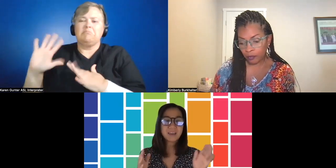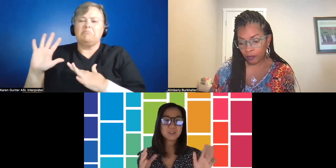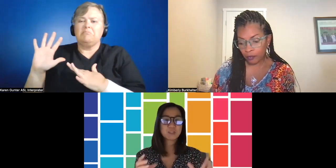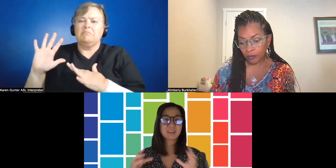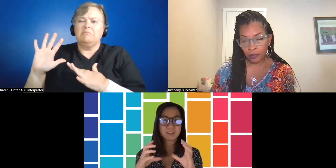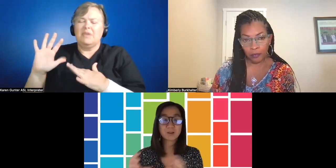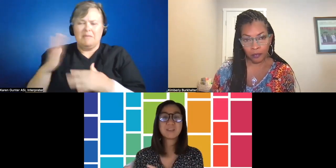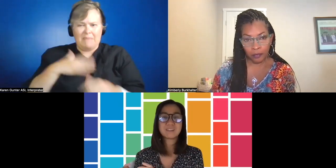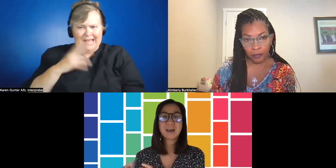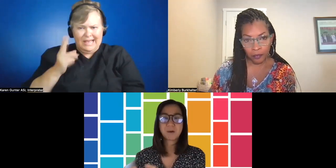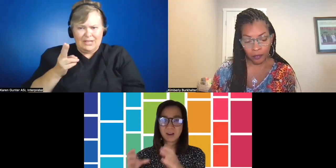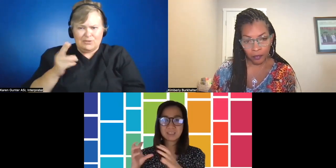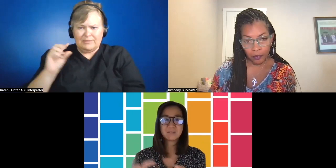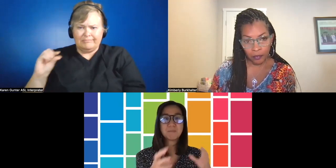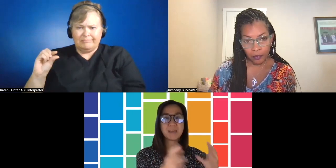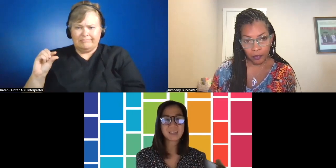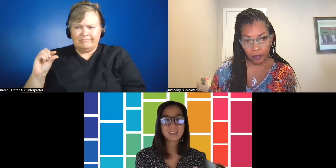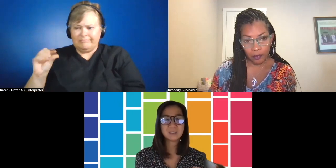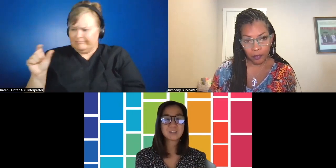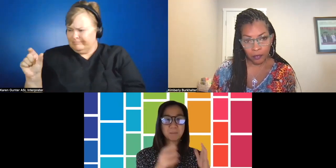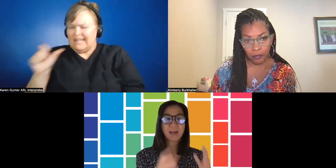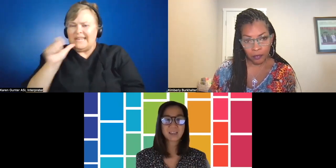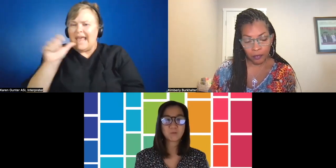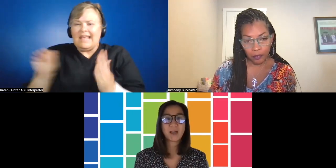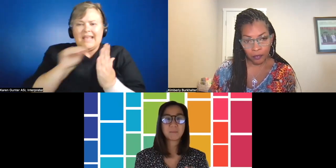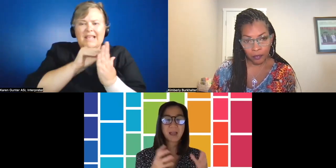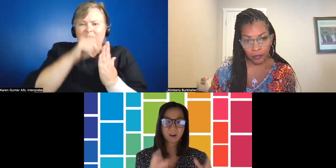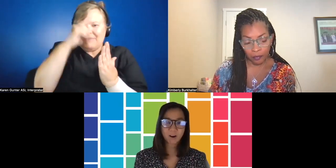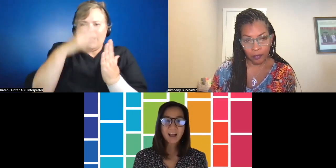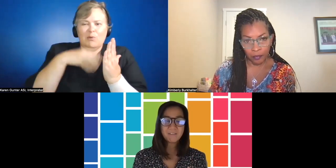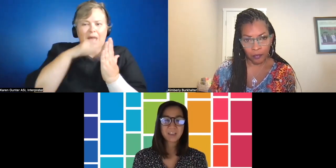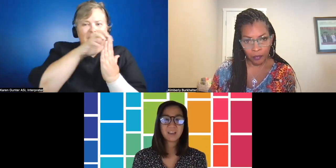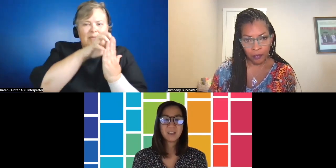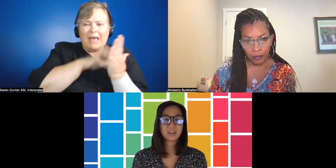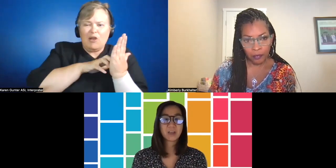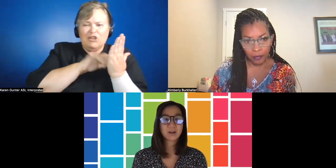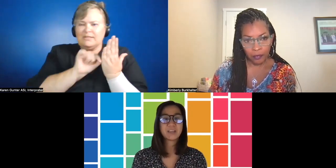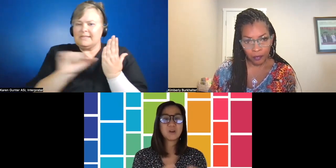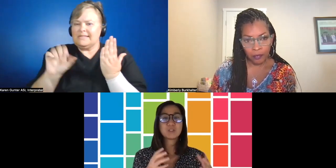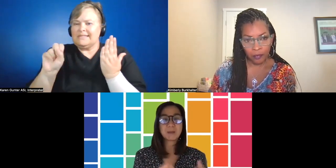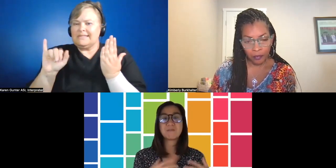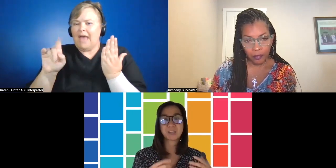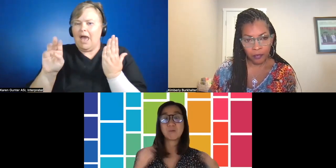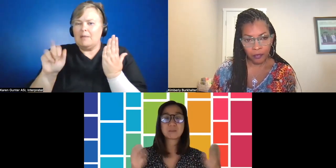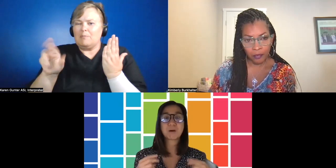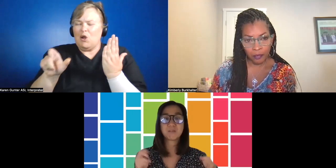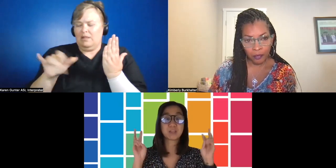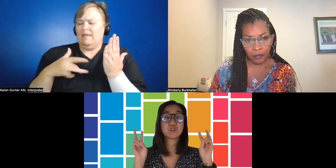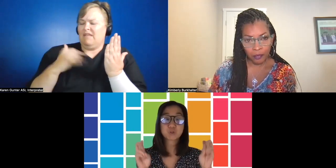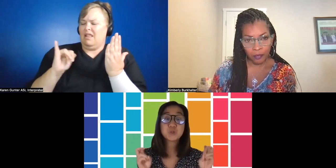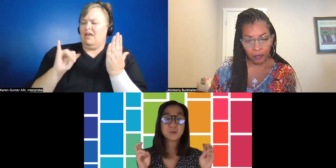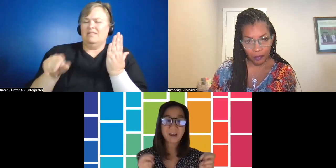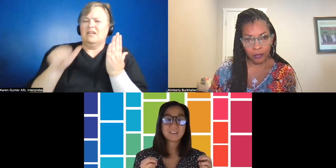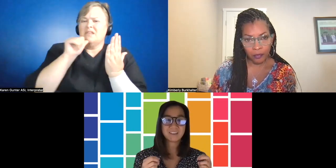my history is literally a sidebar. It didn't even make it into the black and white paragraph, like the which made me feel like it wasn't part of